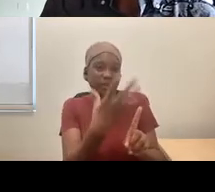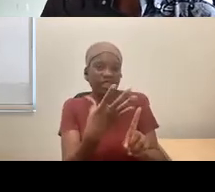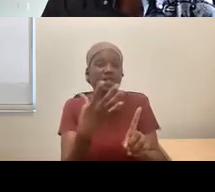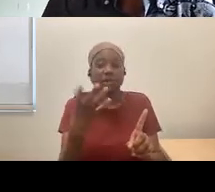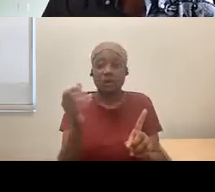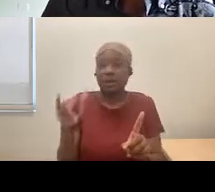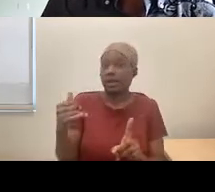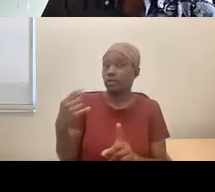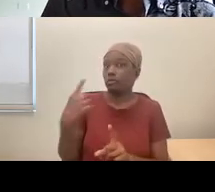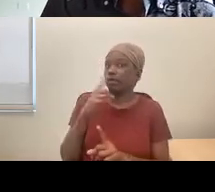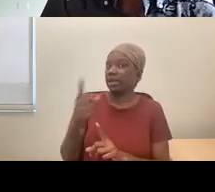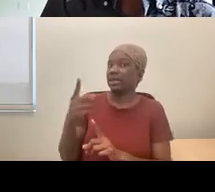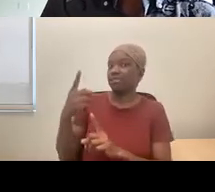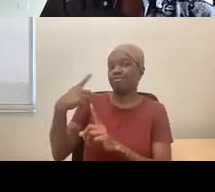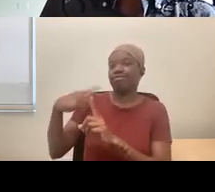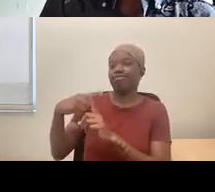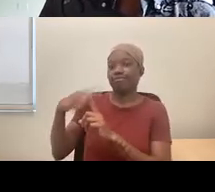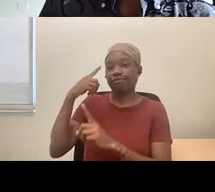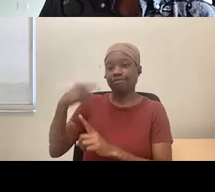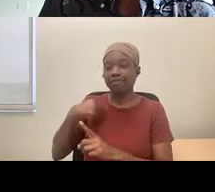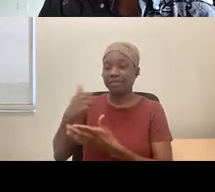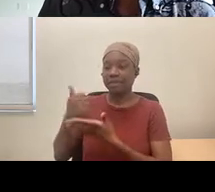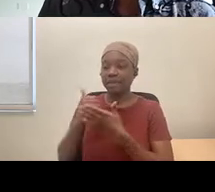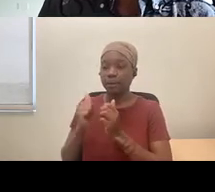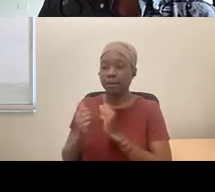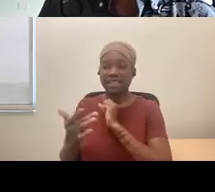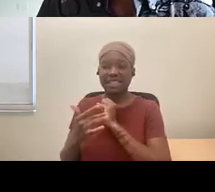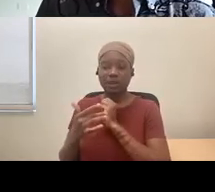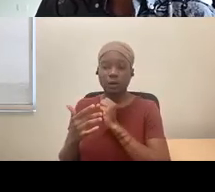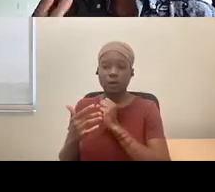think that settled some technical questions for me about it.